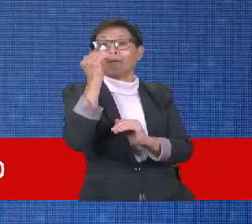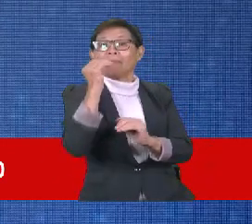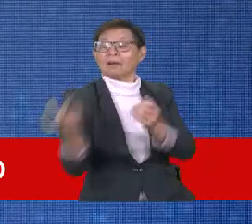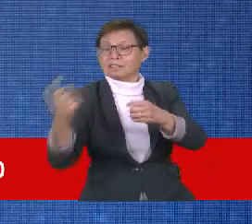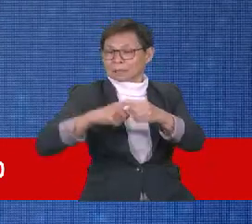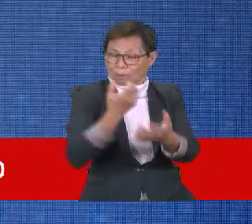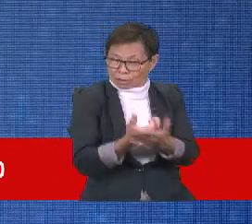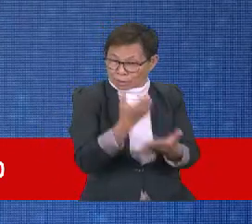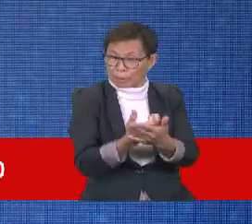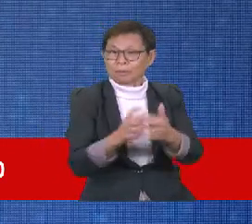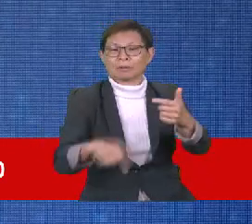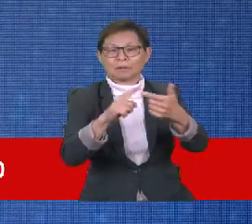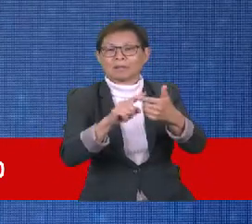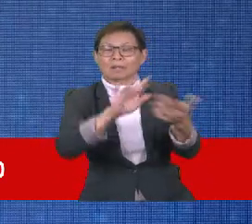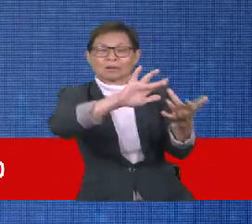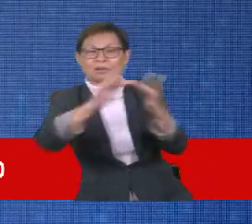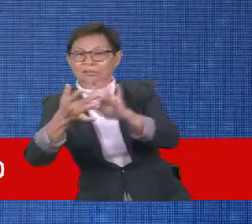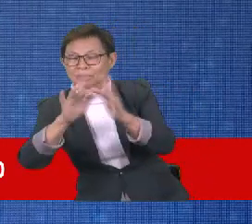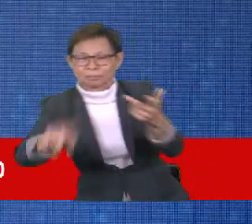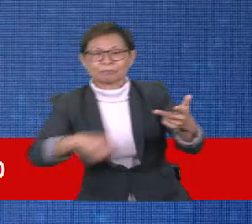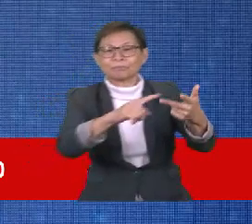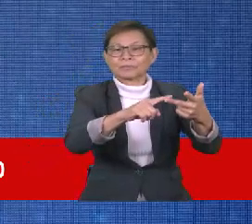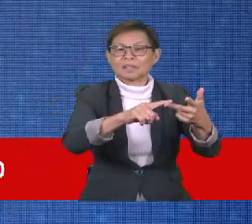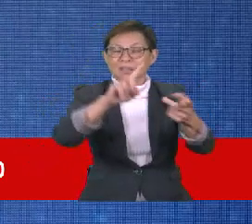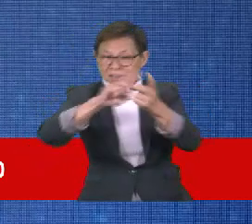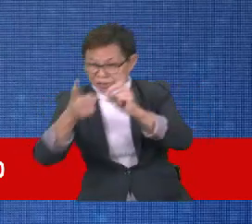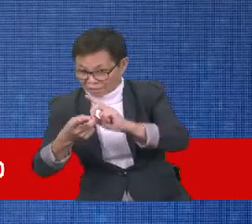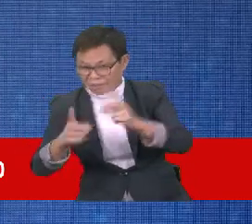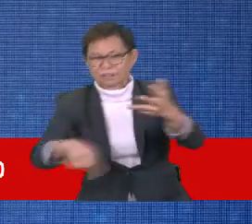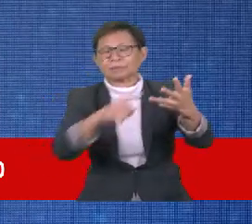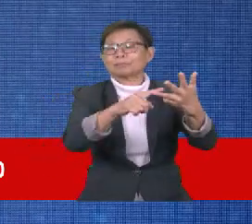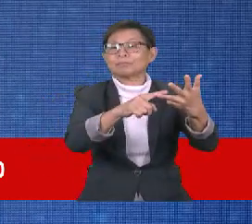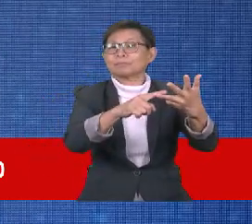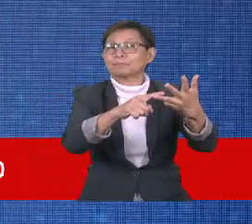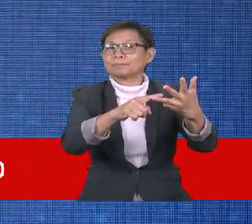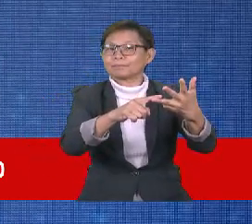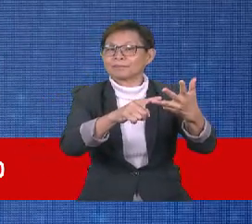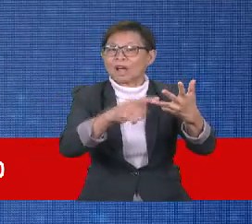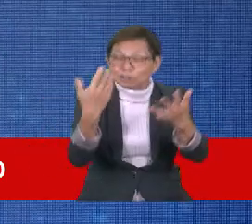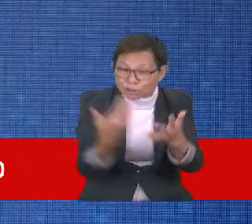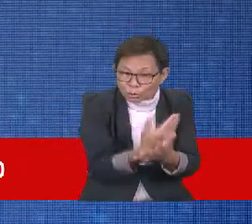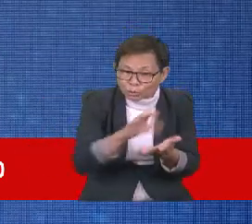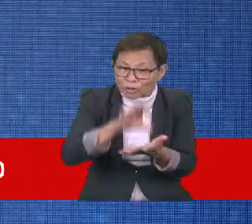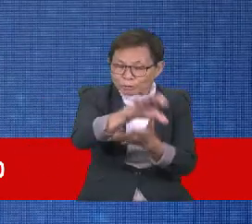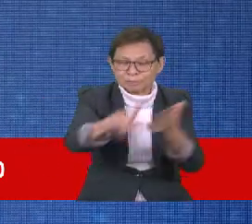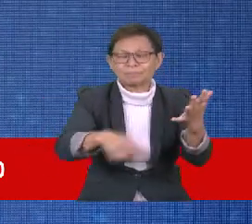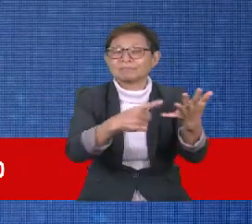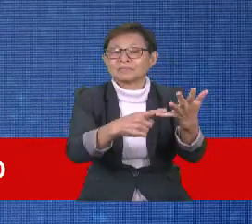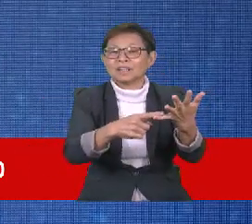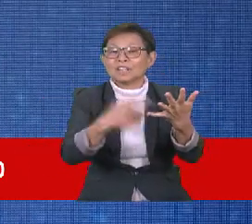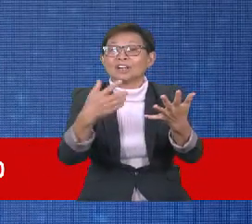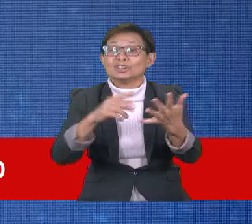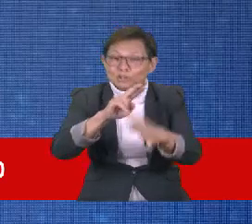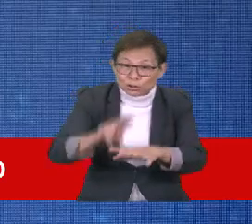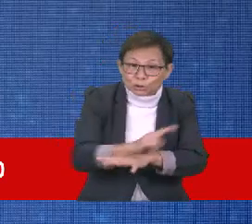economy. It is about connectivity, it's about digitalization, it's about new investments, it's about